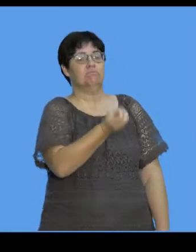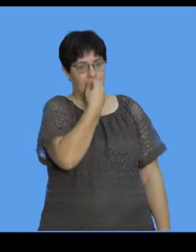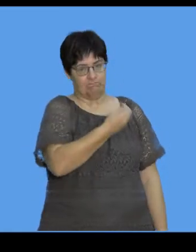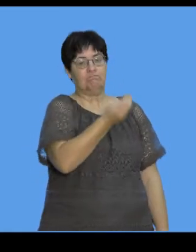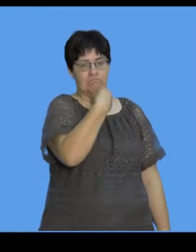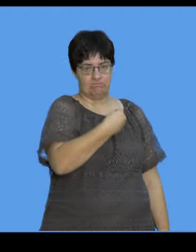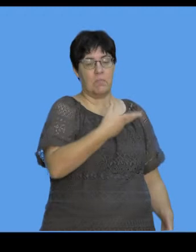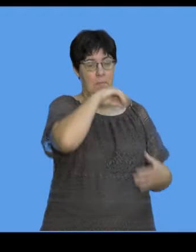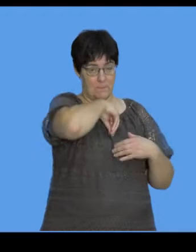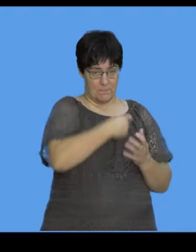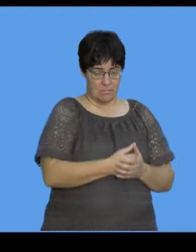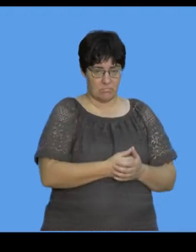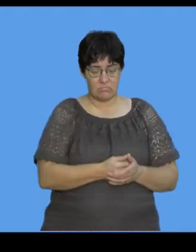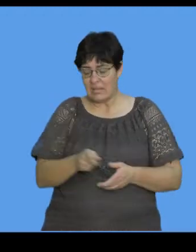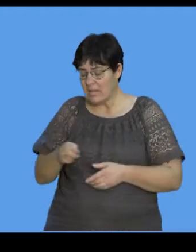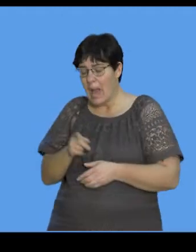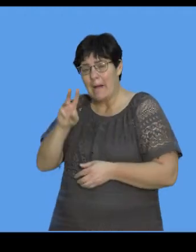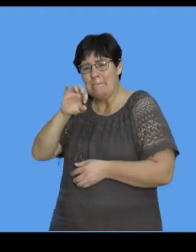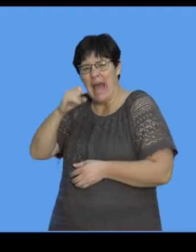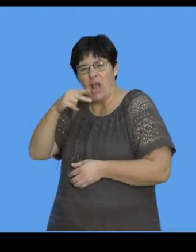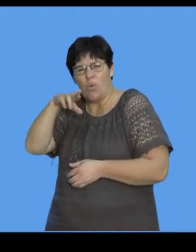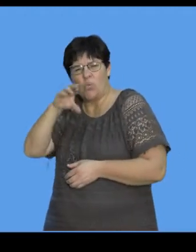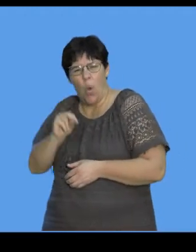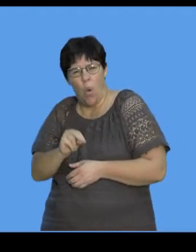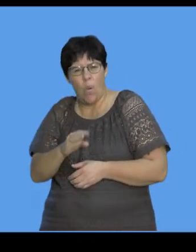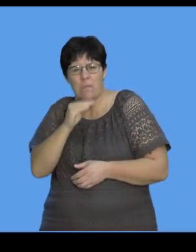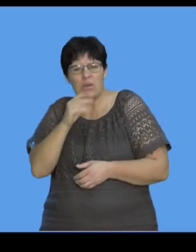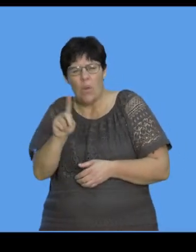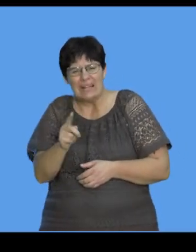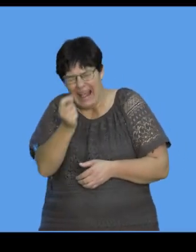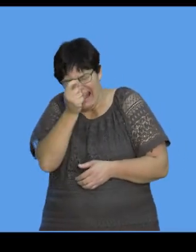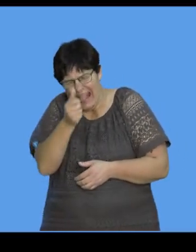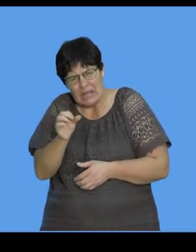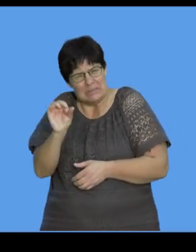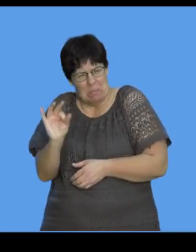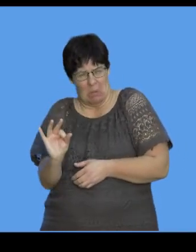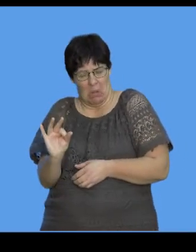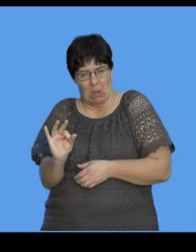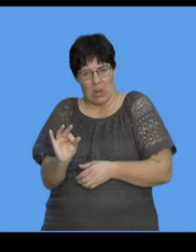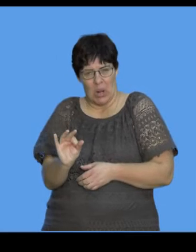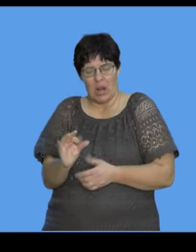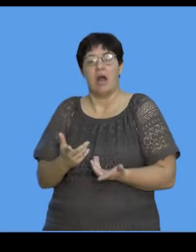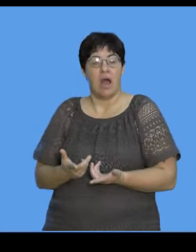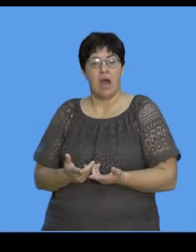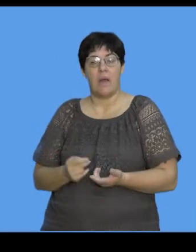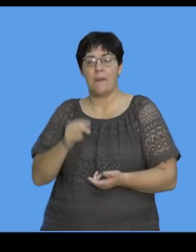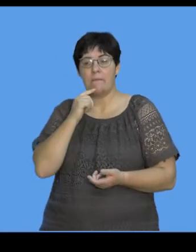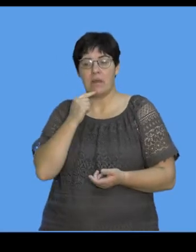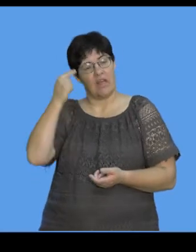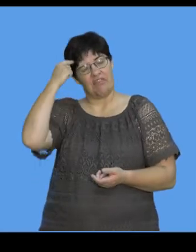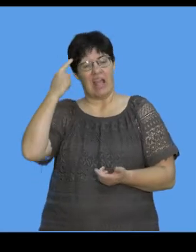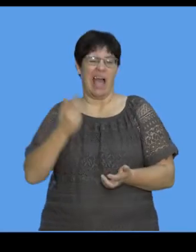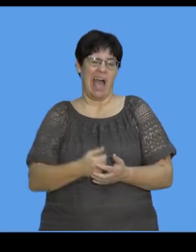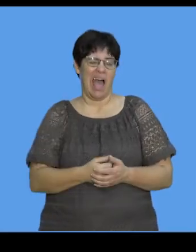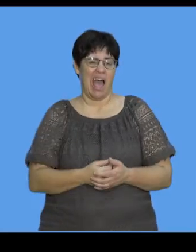amounts. Then some minerals, micro amounts. What does micro mean? It means small. Now don't